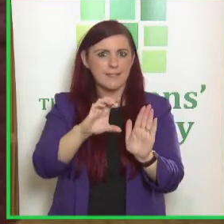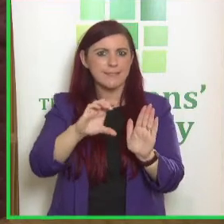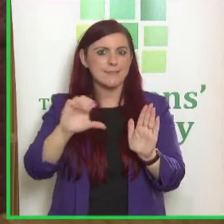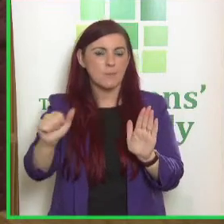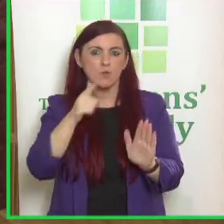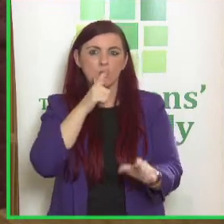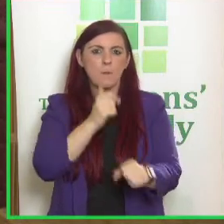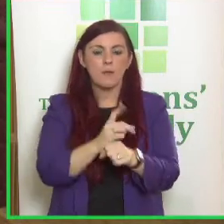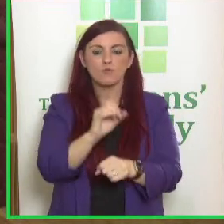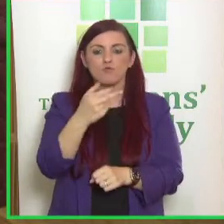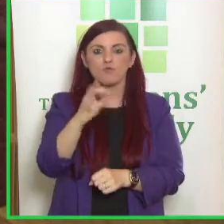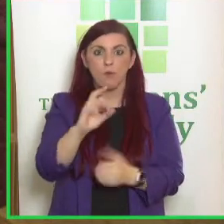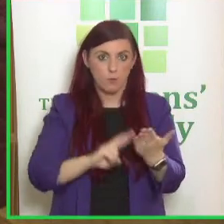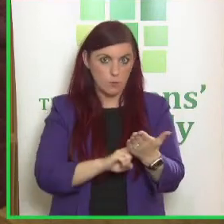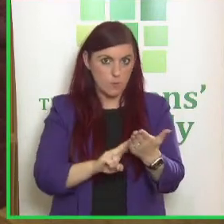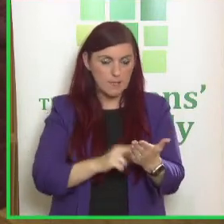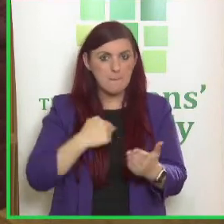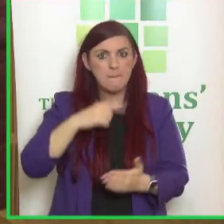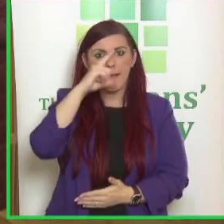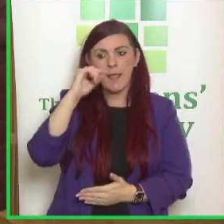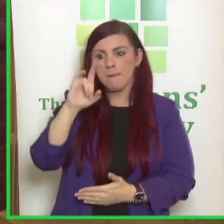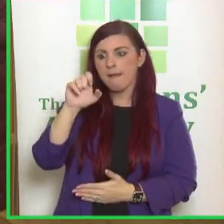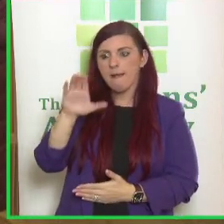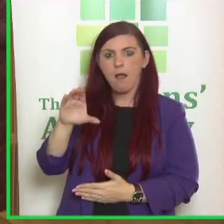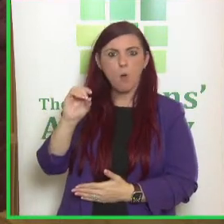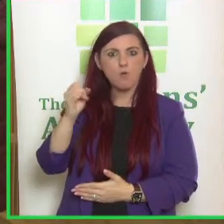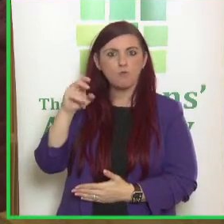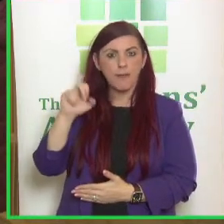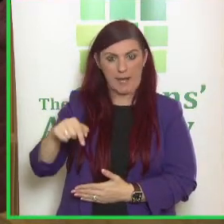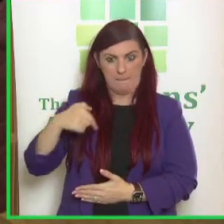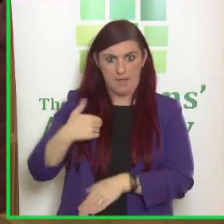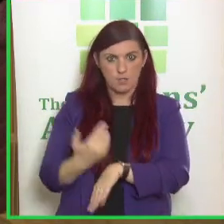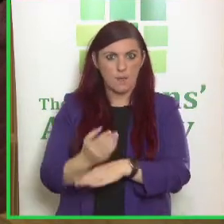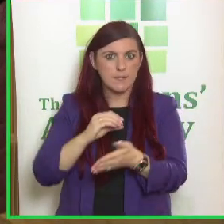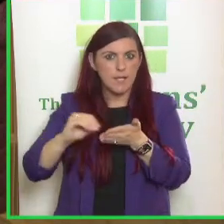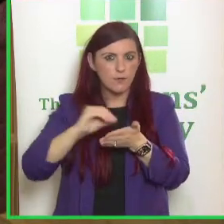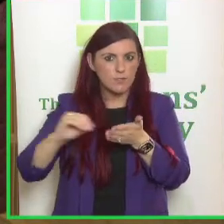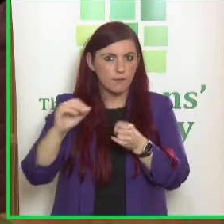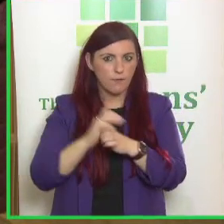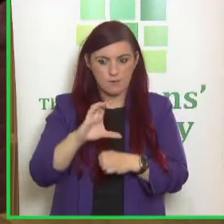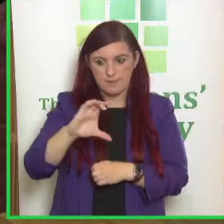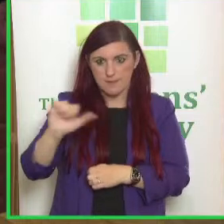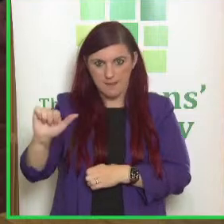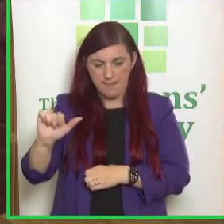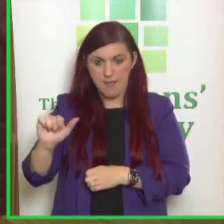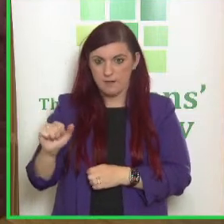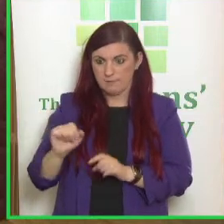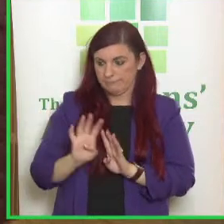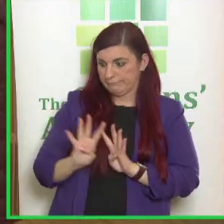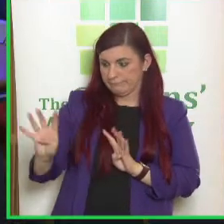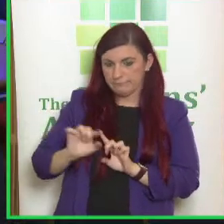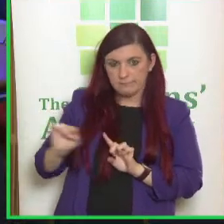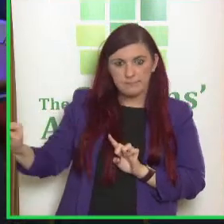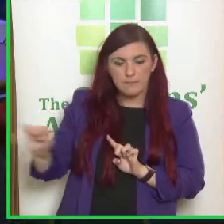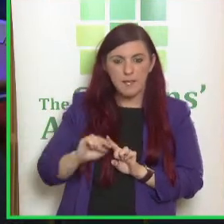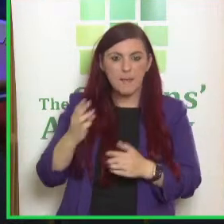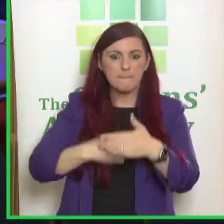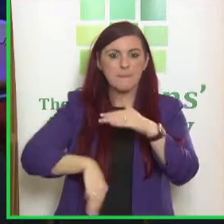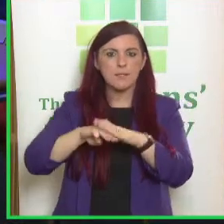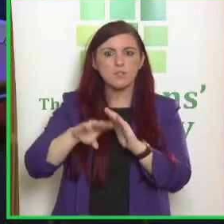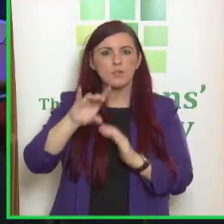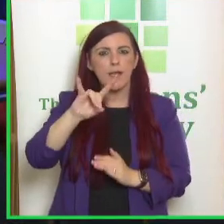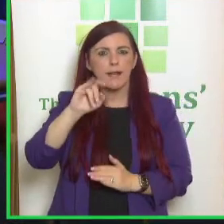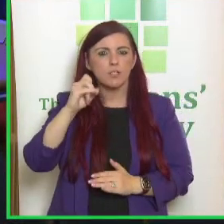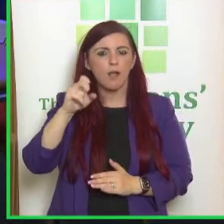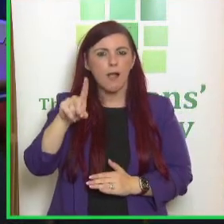Use. My name is Cathal O'Regan, I'm the Secretary to the Citizens' Assembly, and I'm joined on stage this afternoon by Minister Hildegard Naughton,